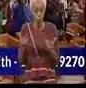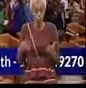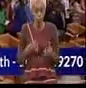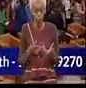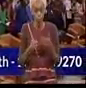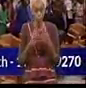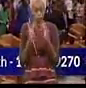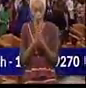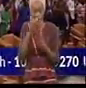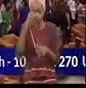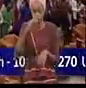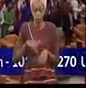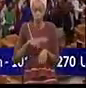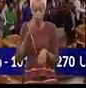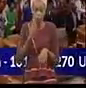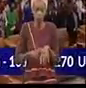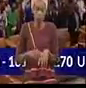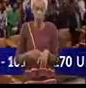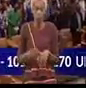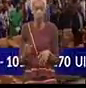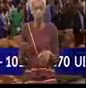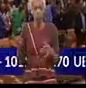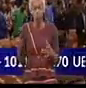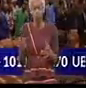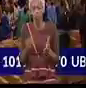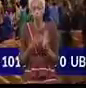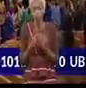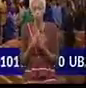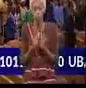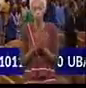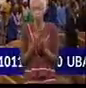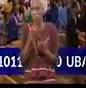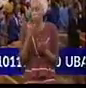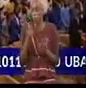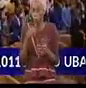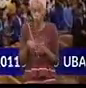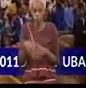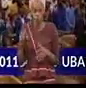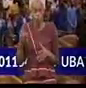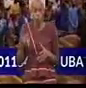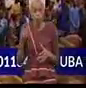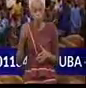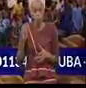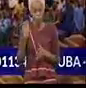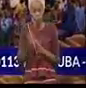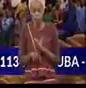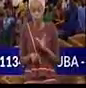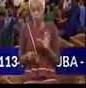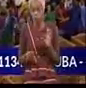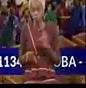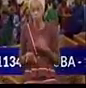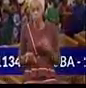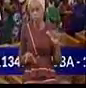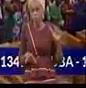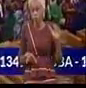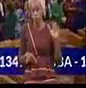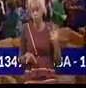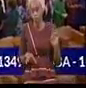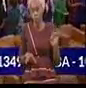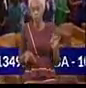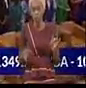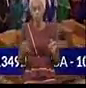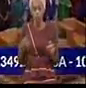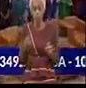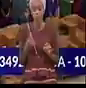the hands of the Lord. The Bible tells us in Psalm 7, verse 8, we take prayer for the nation